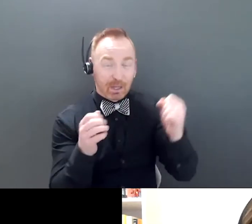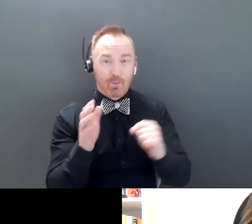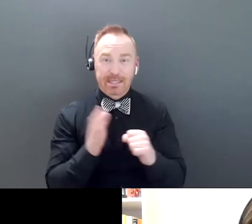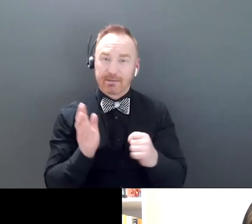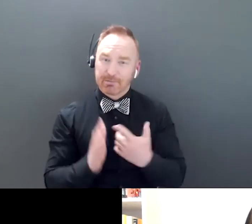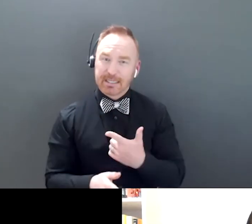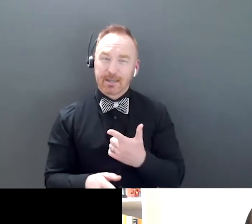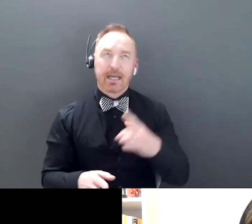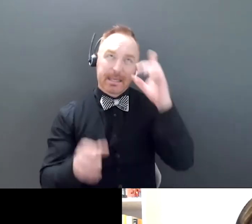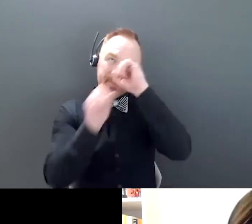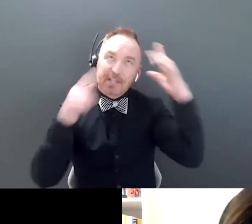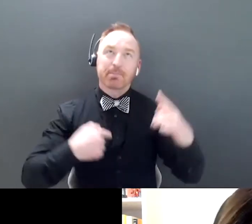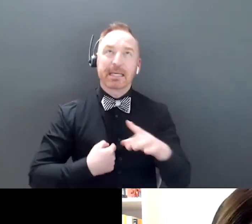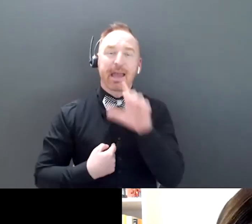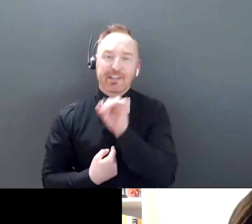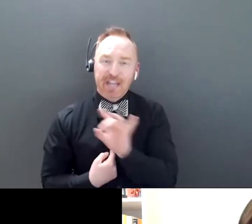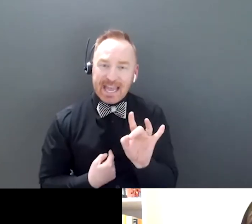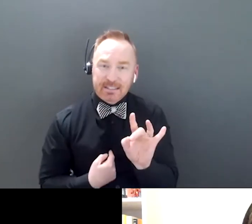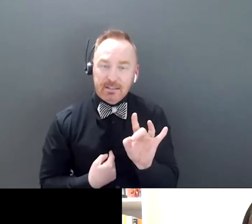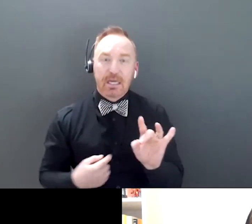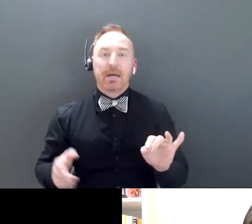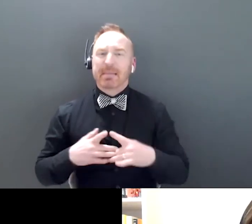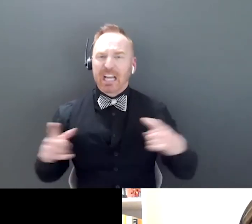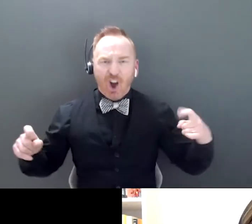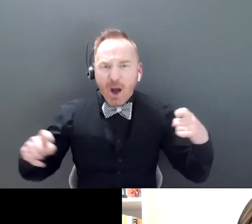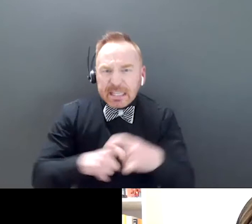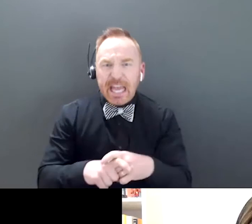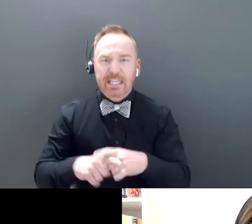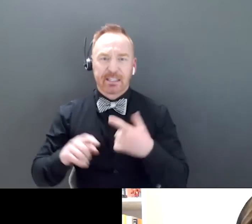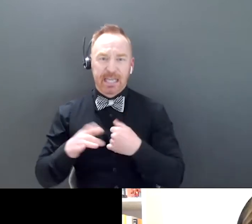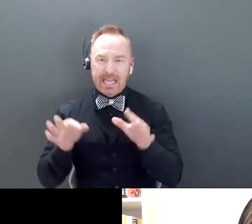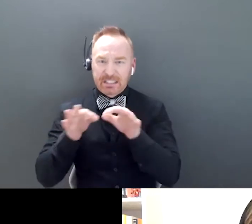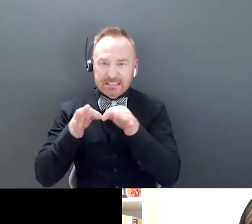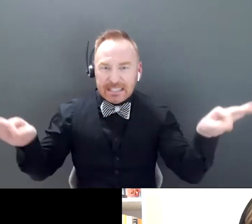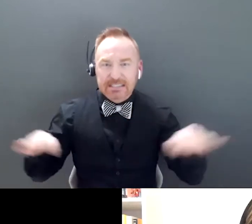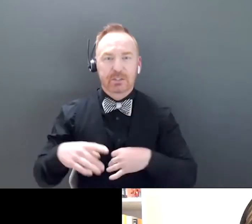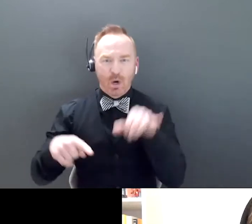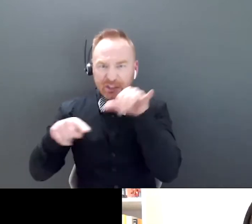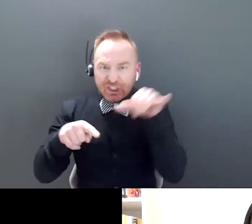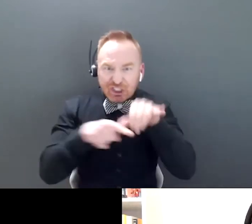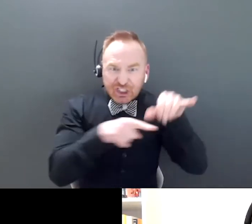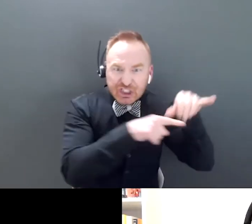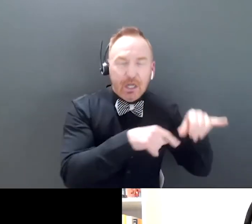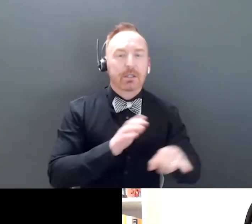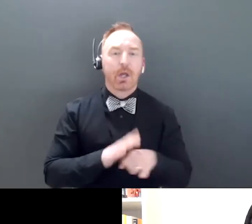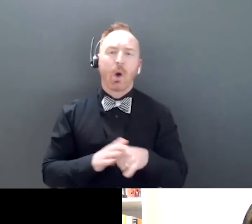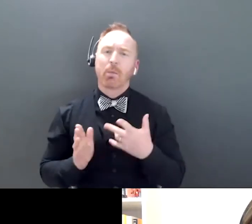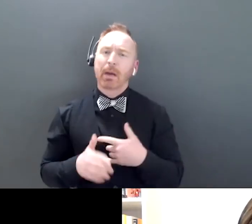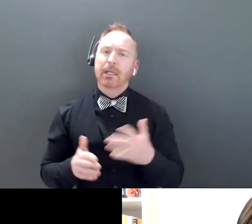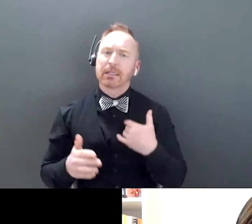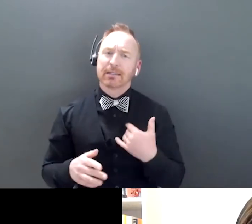just simple, like easy to read. 1 page is probably great. So just, and